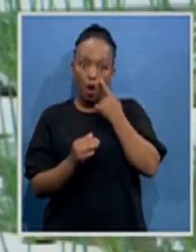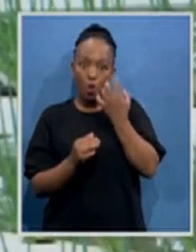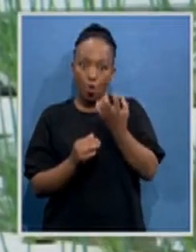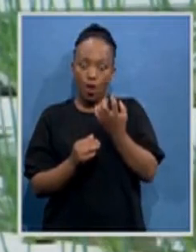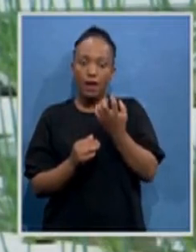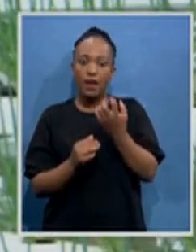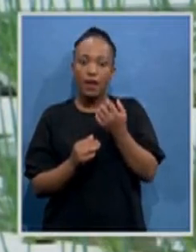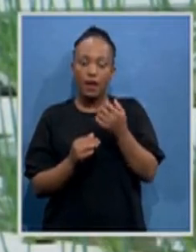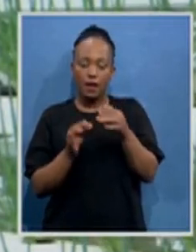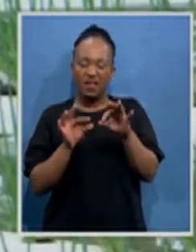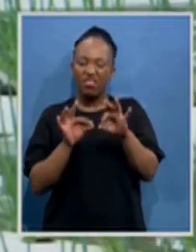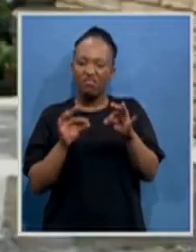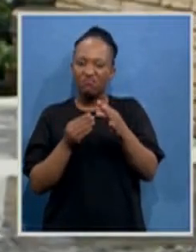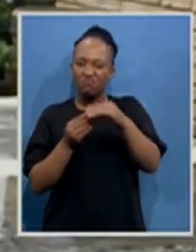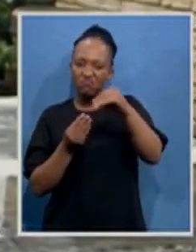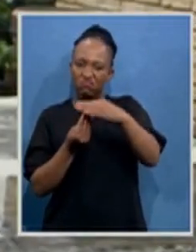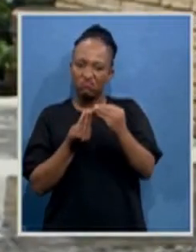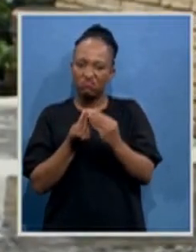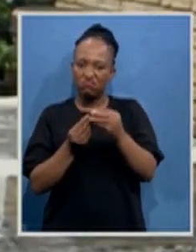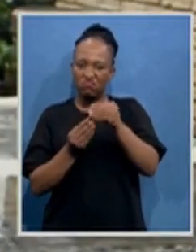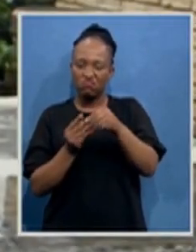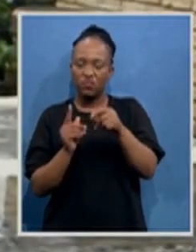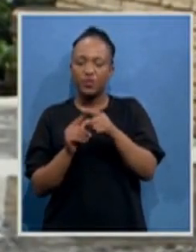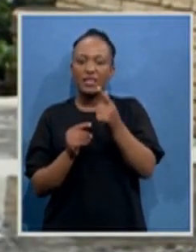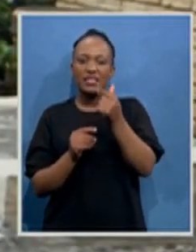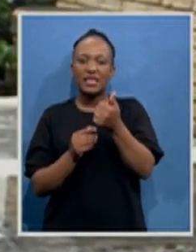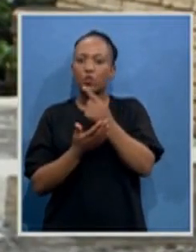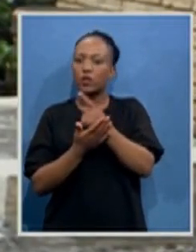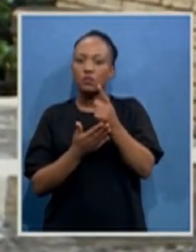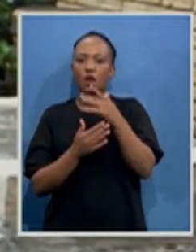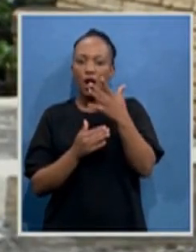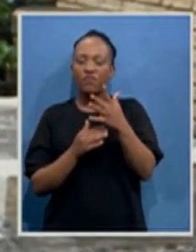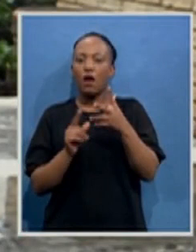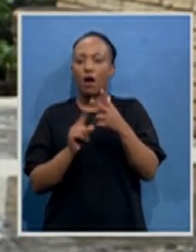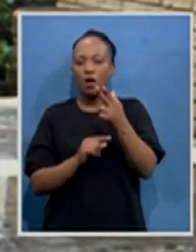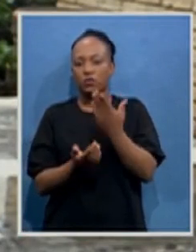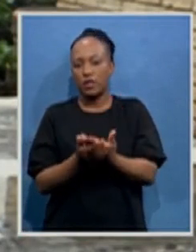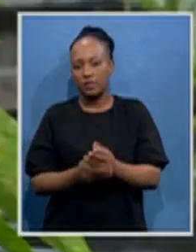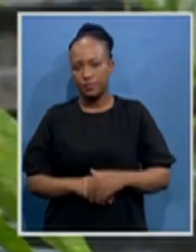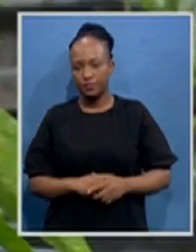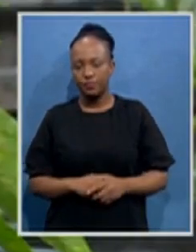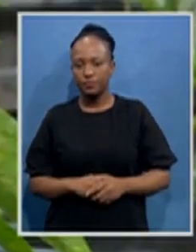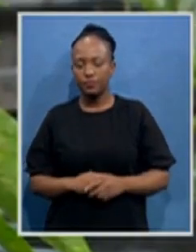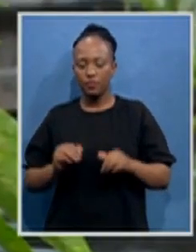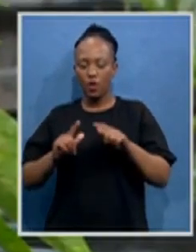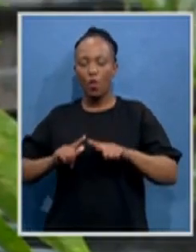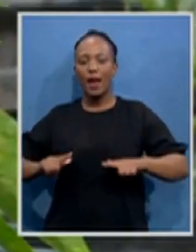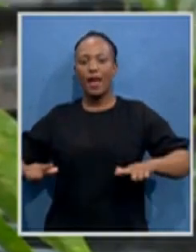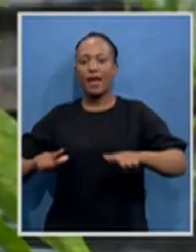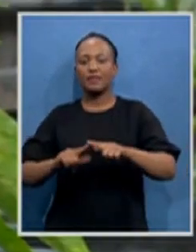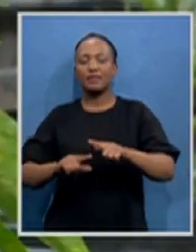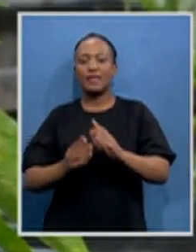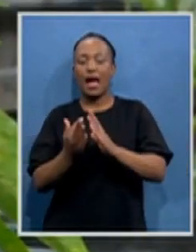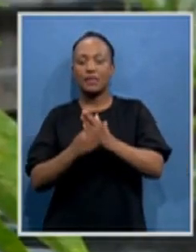6 weeks, then you can cut it. Where access to land and space are a luxury few can afford, this method of